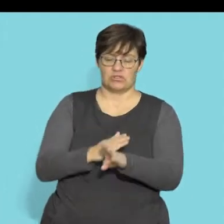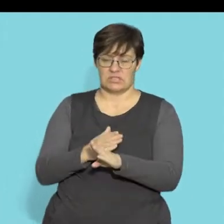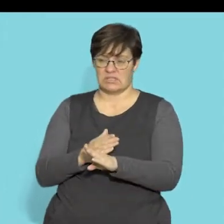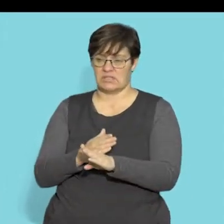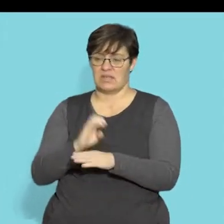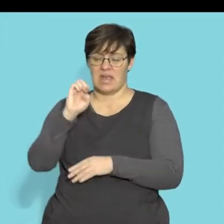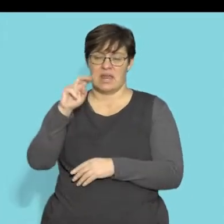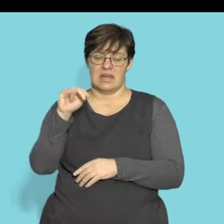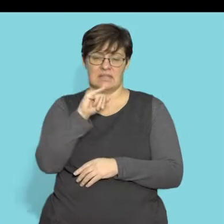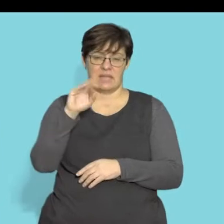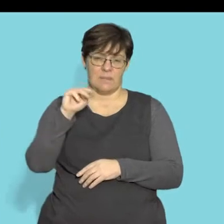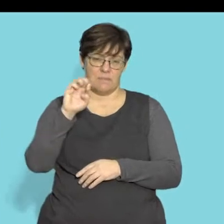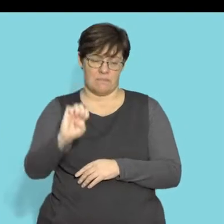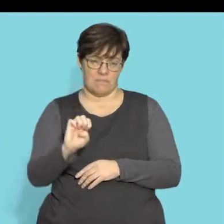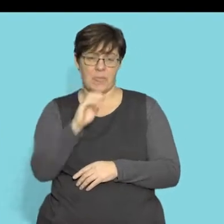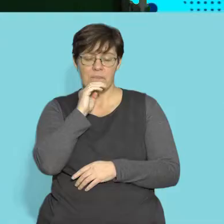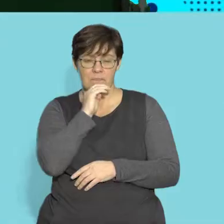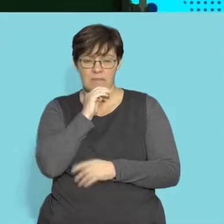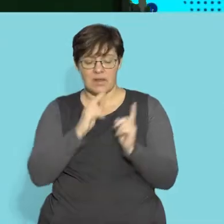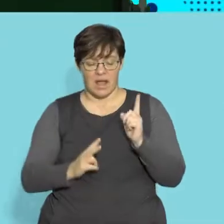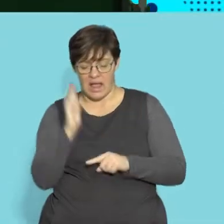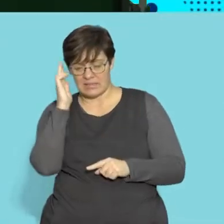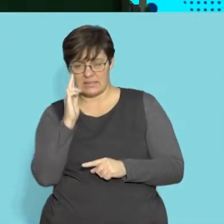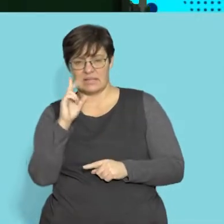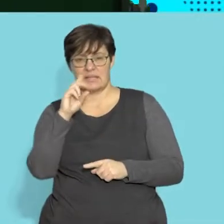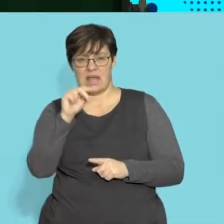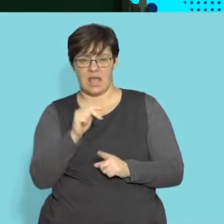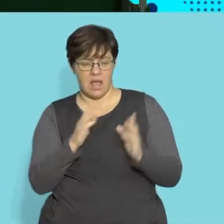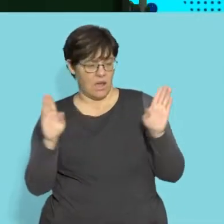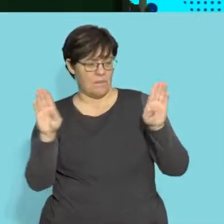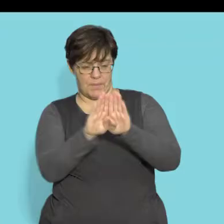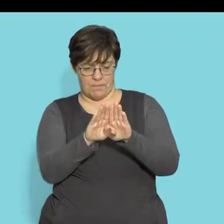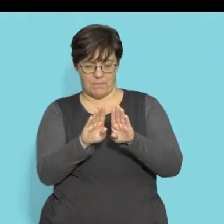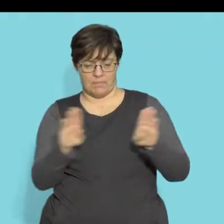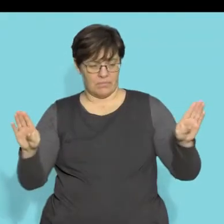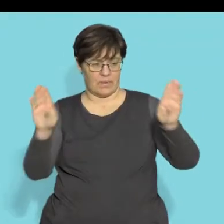are tools that are used to cut the DNA and to stick them together.